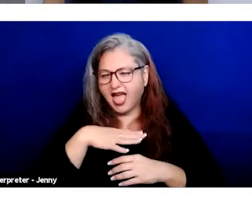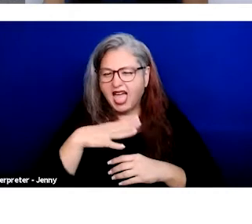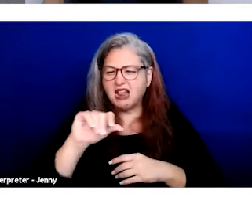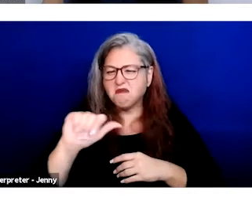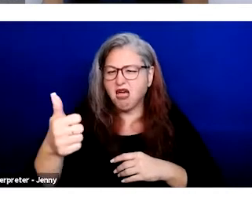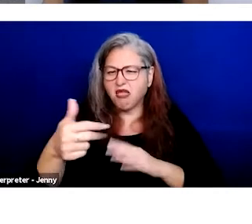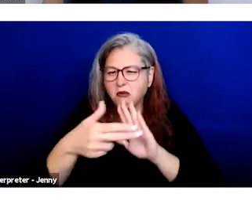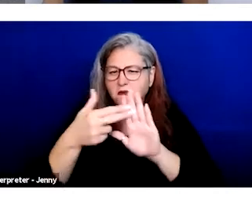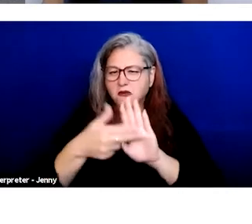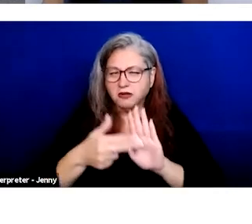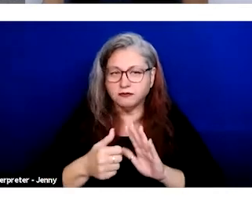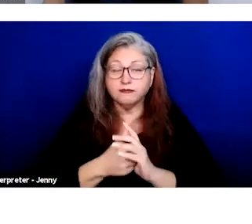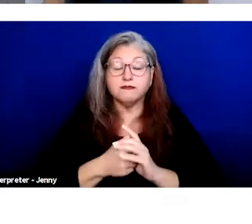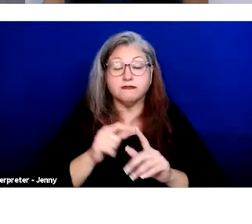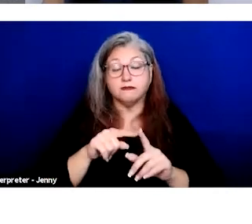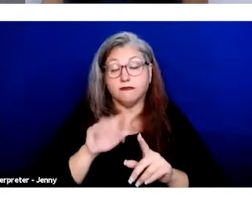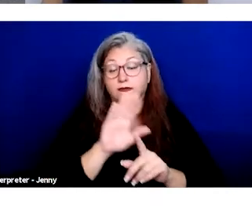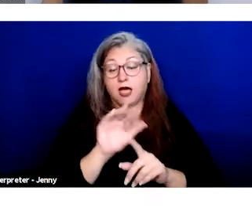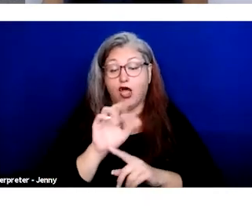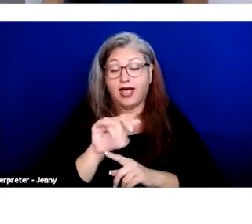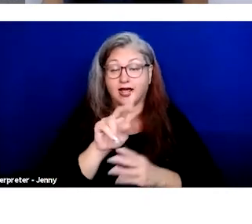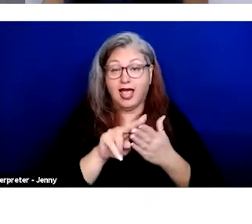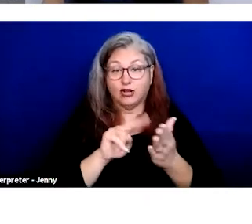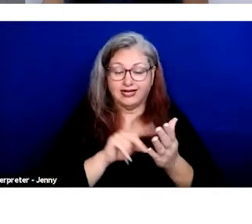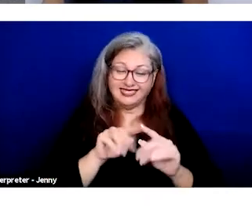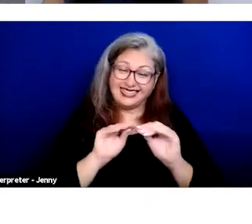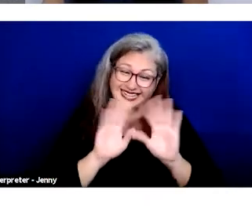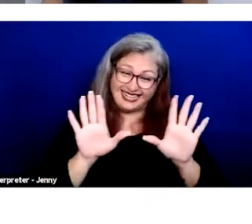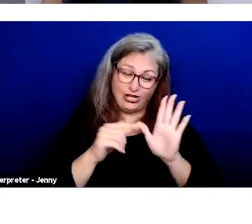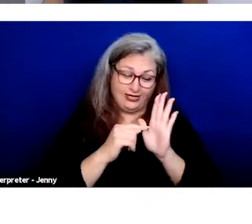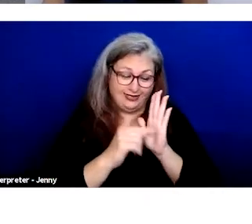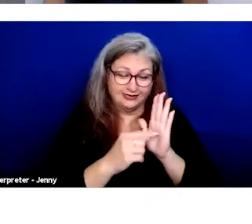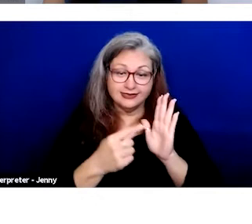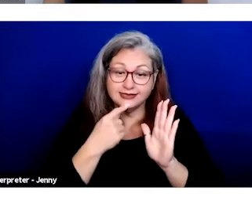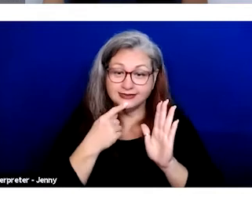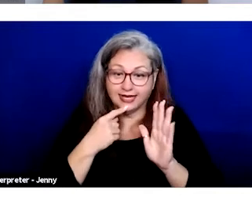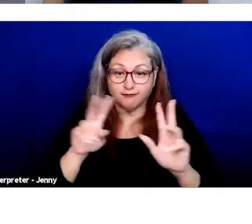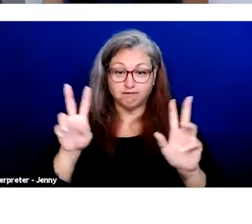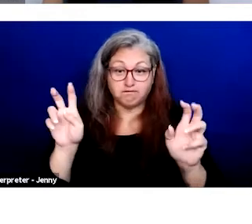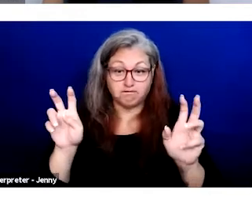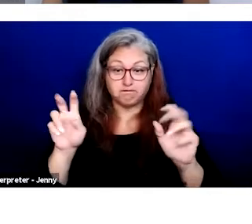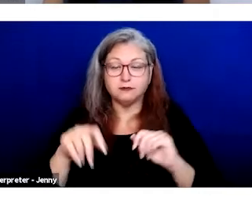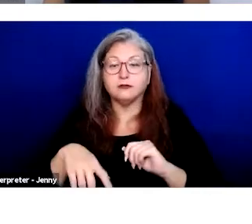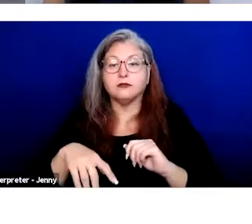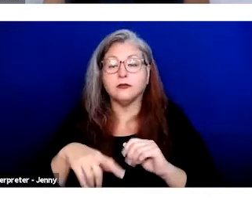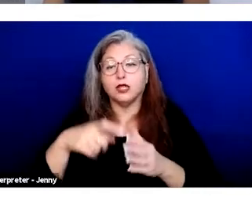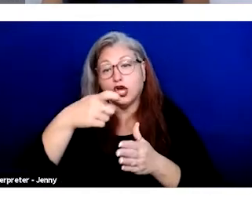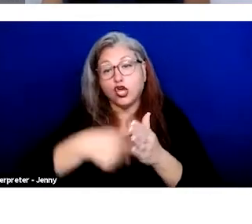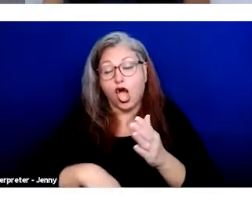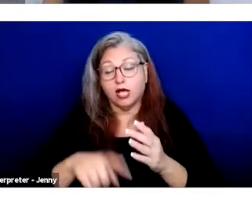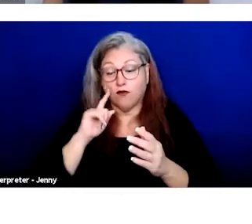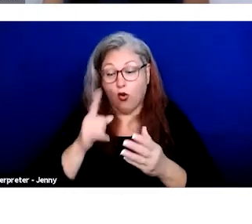brands. Arcadia's contract explicitly stipulates that, quote, the cost of the